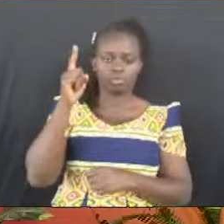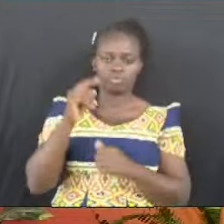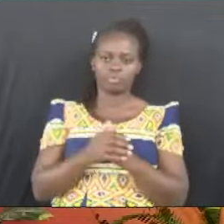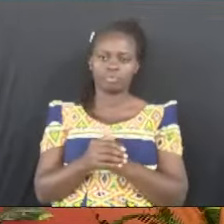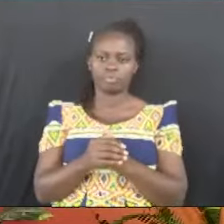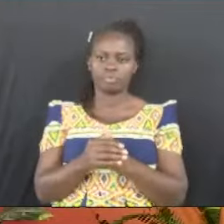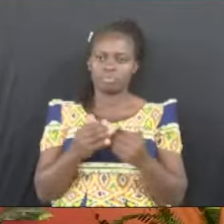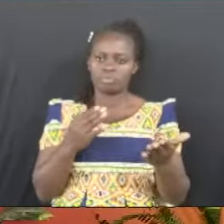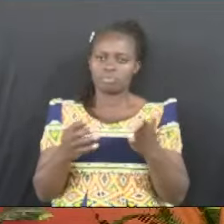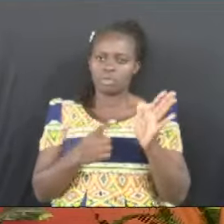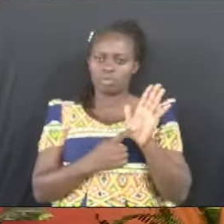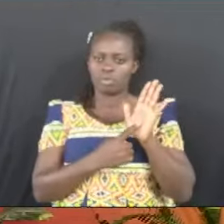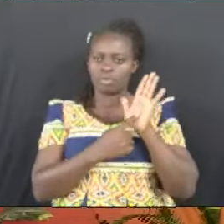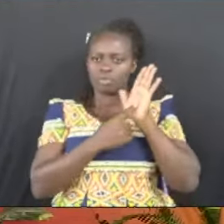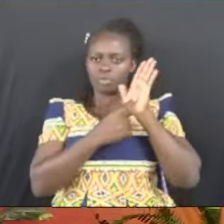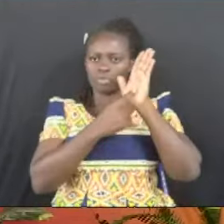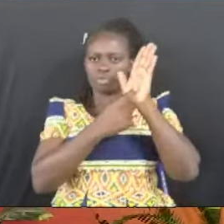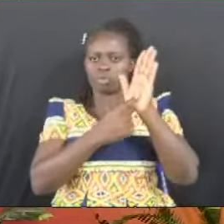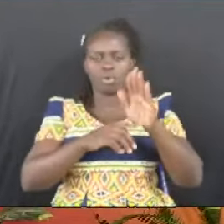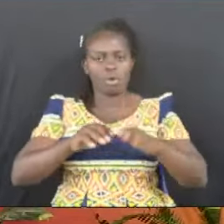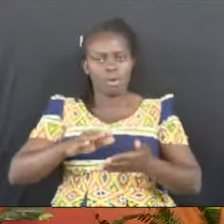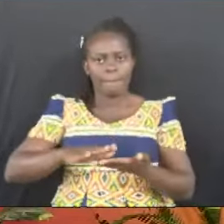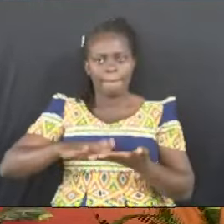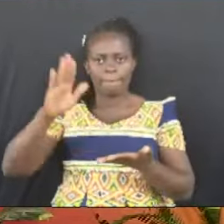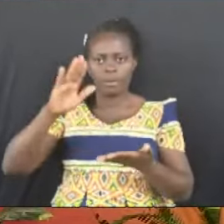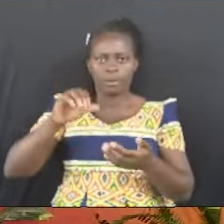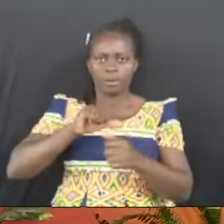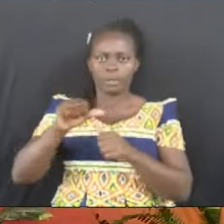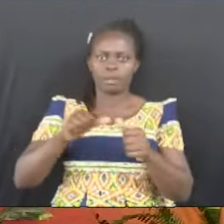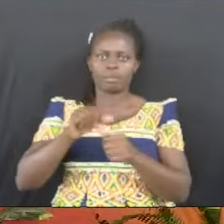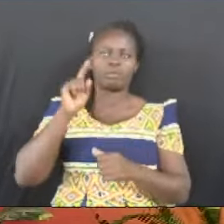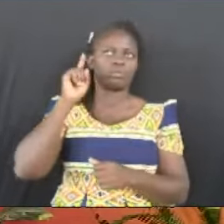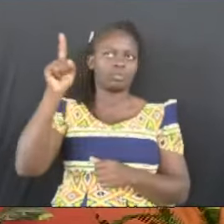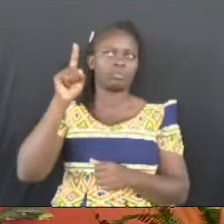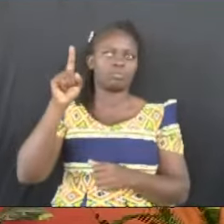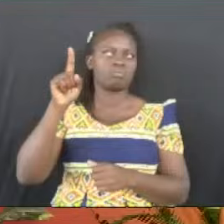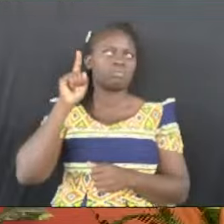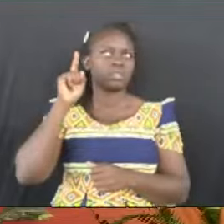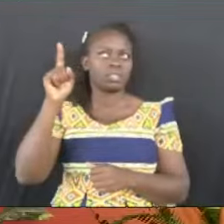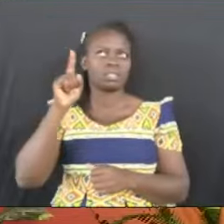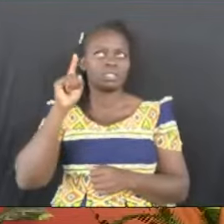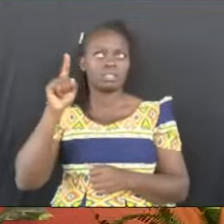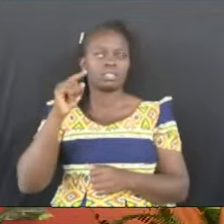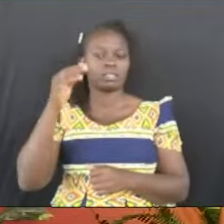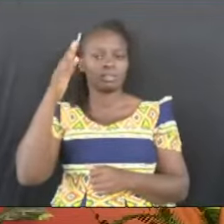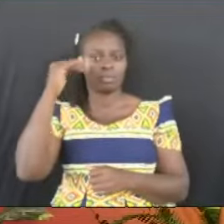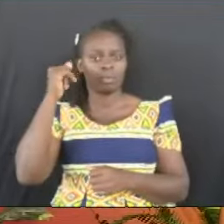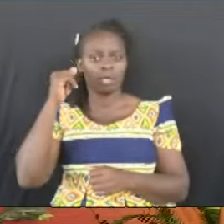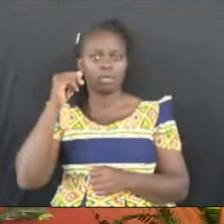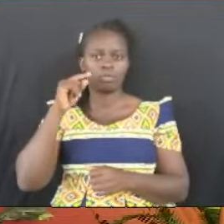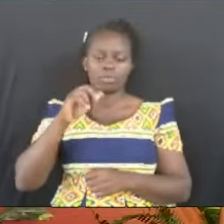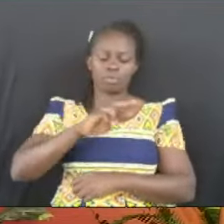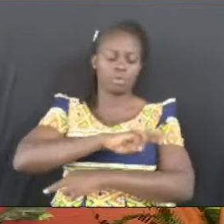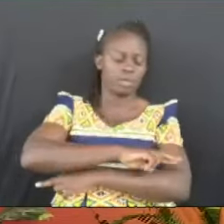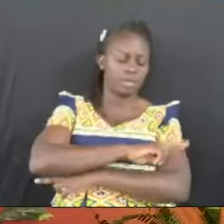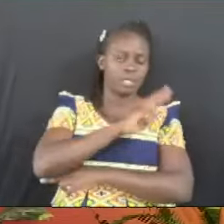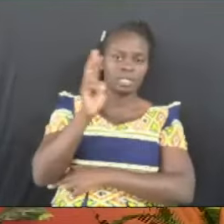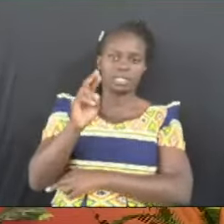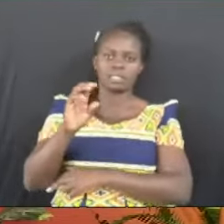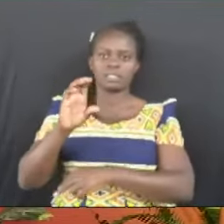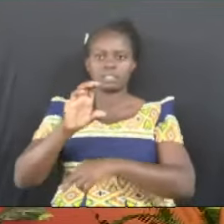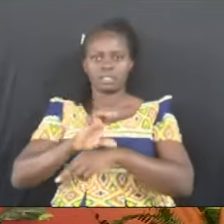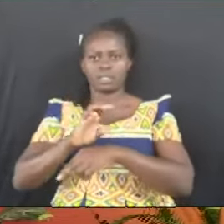exemplify you most clearly. This is your intention you had to raise us up as a remnant in these last